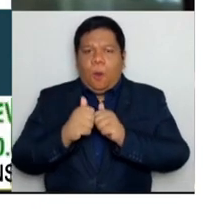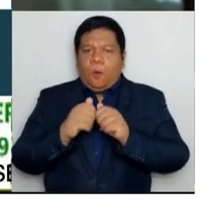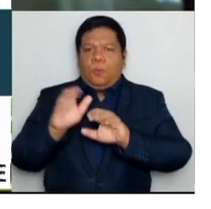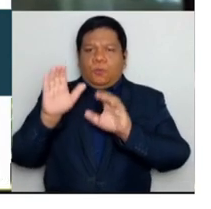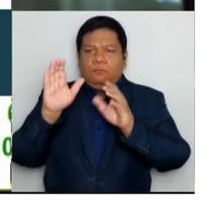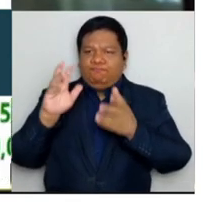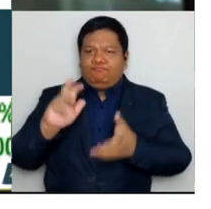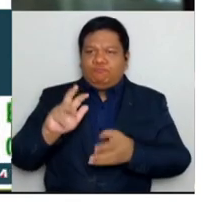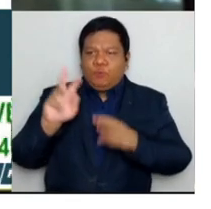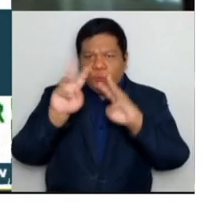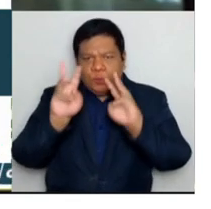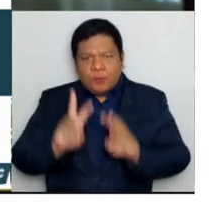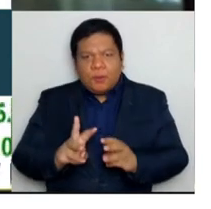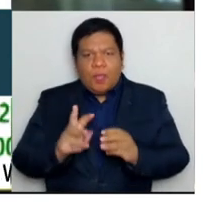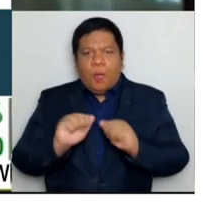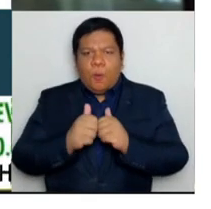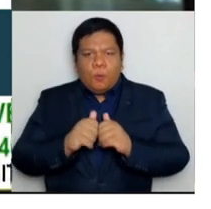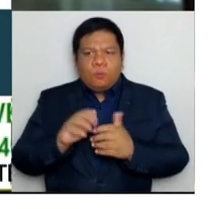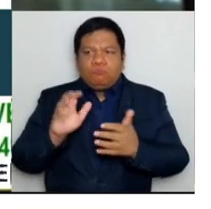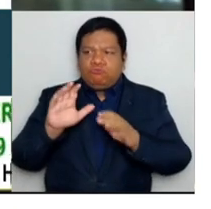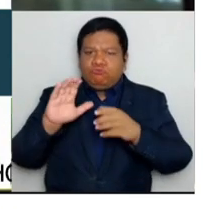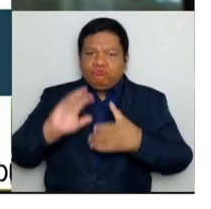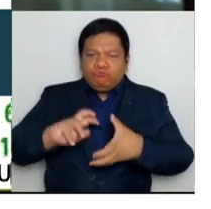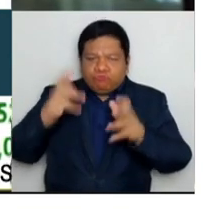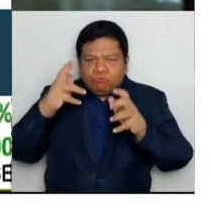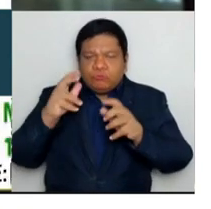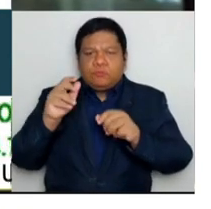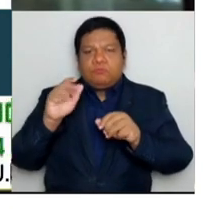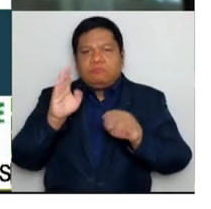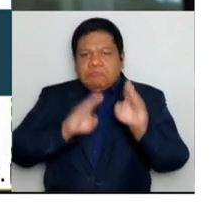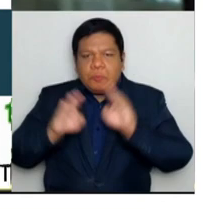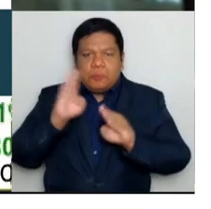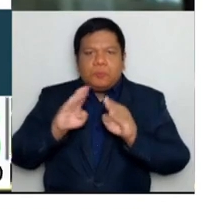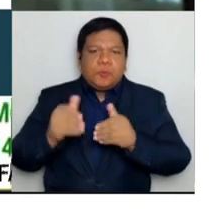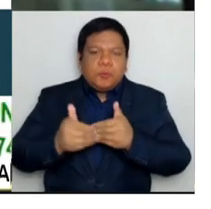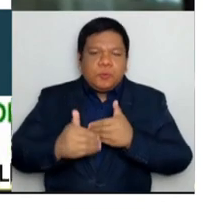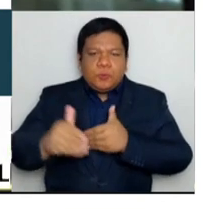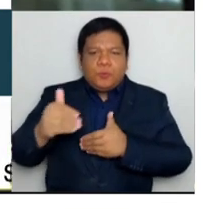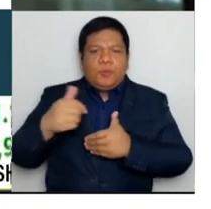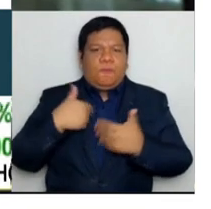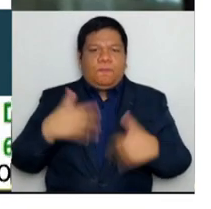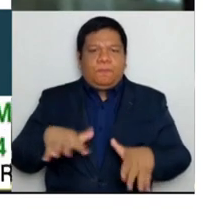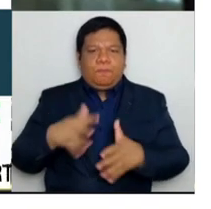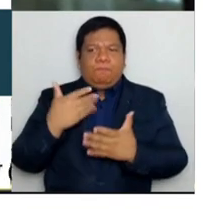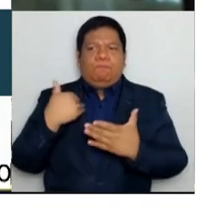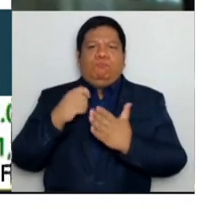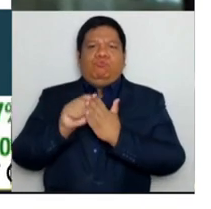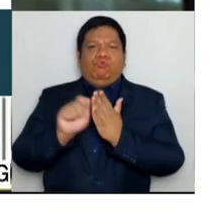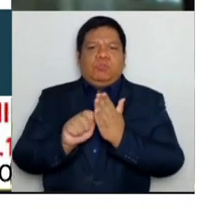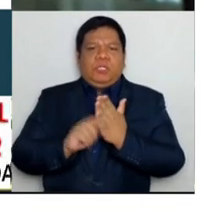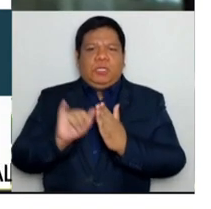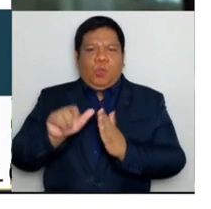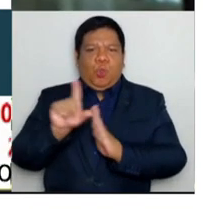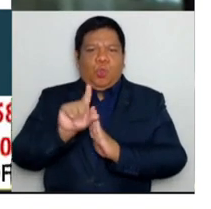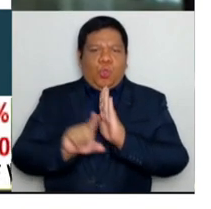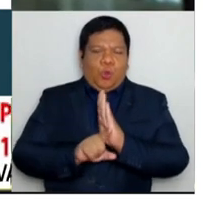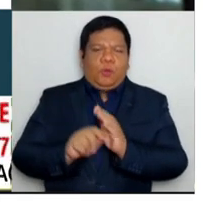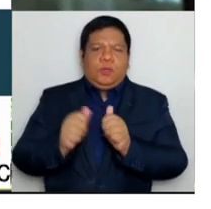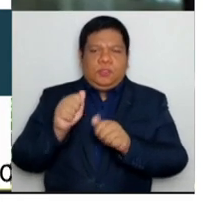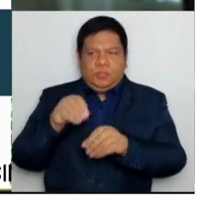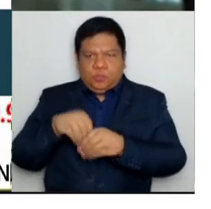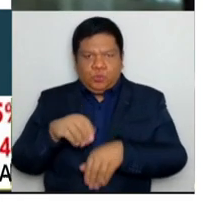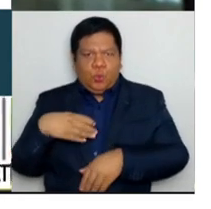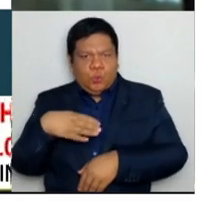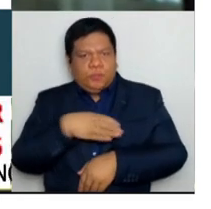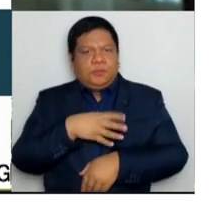that either I authored or are pending in both houses of Congress as well. Sa aking pakikipanayam sa